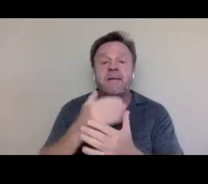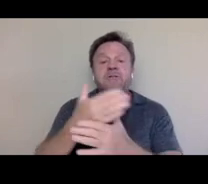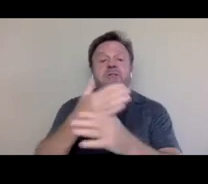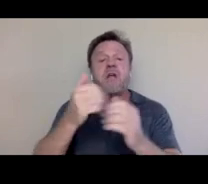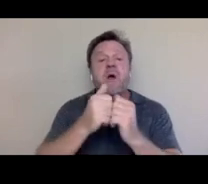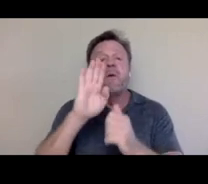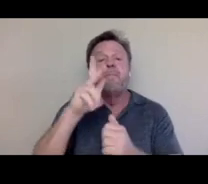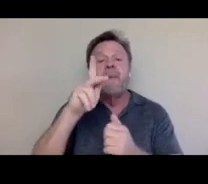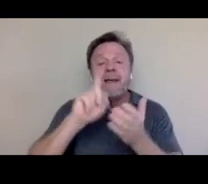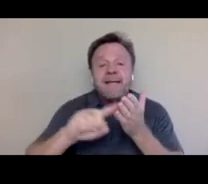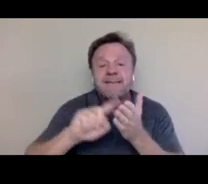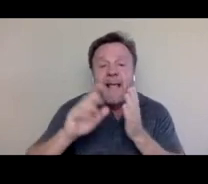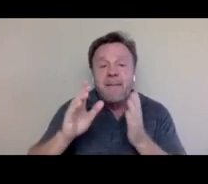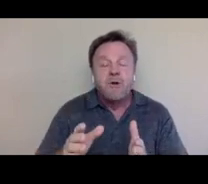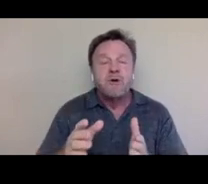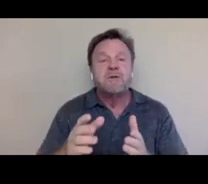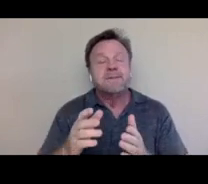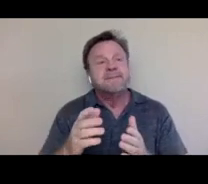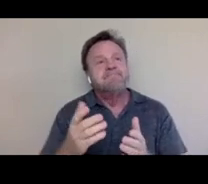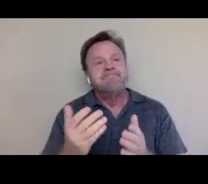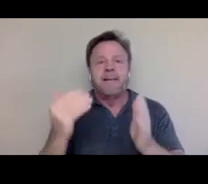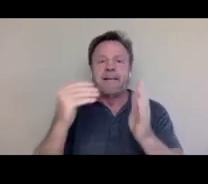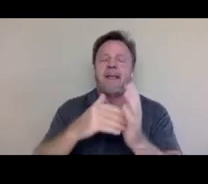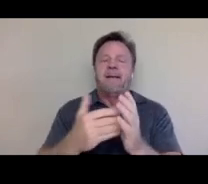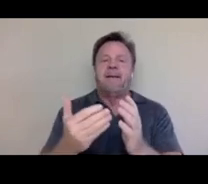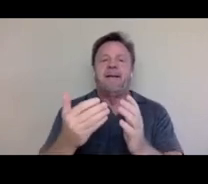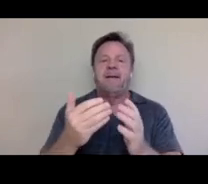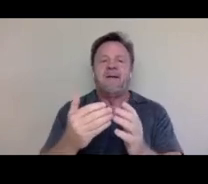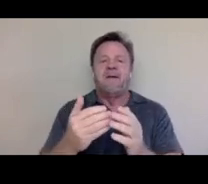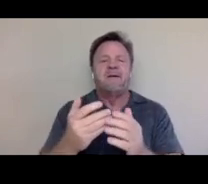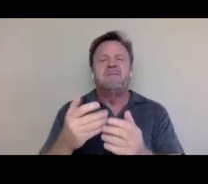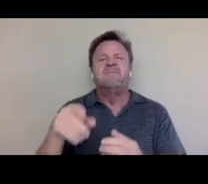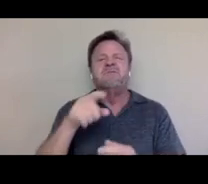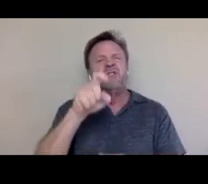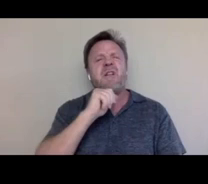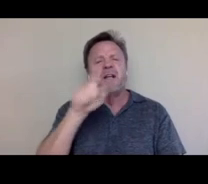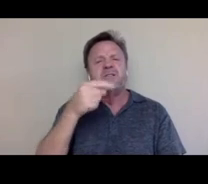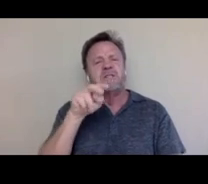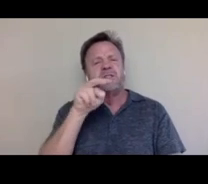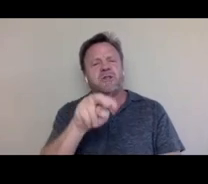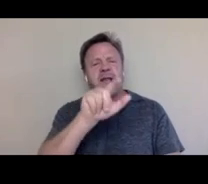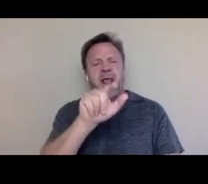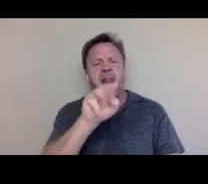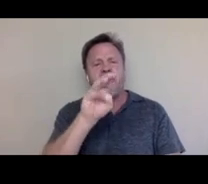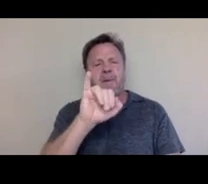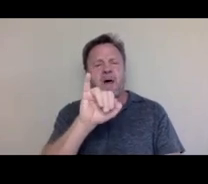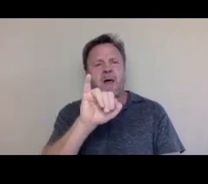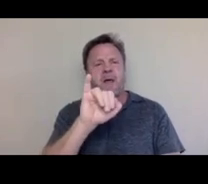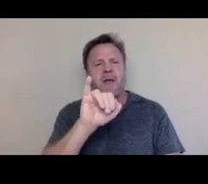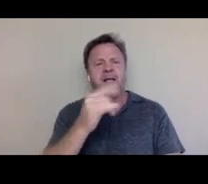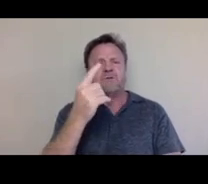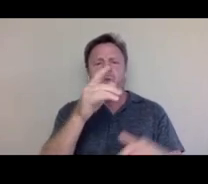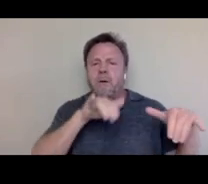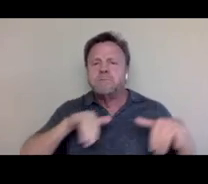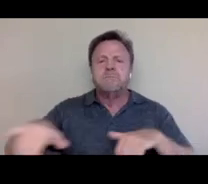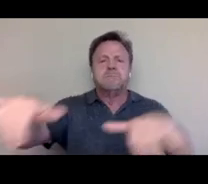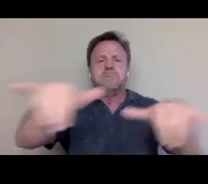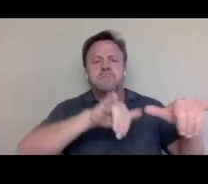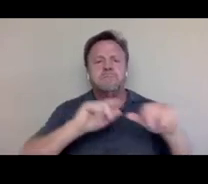examiners? And again, that one shouldn't just look at LMI as one homogeneous group of